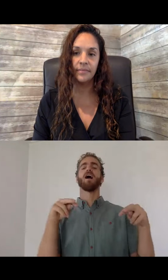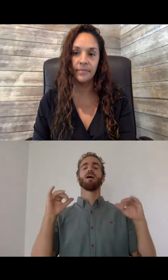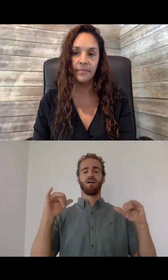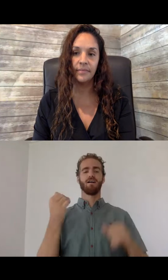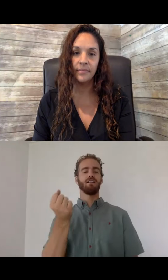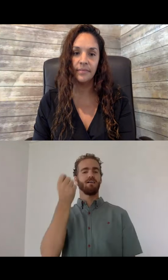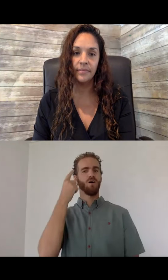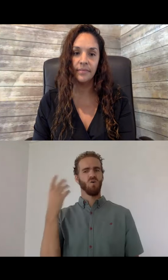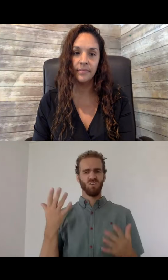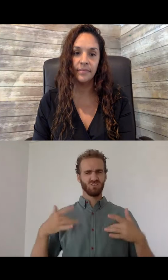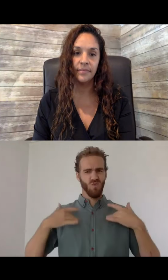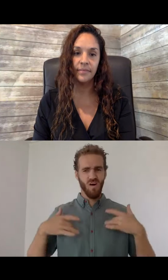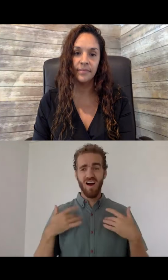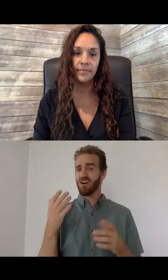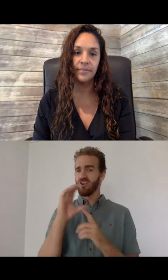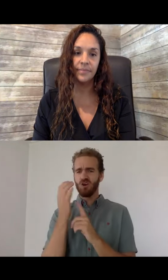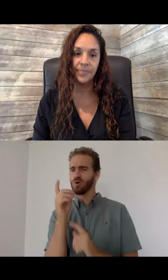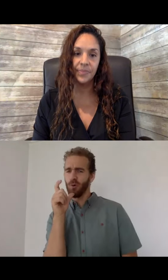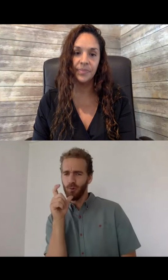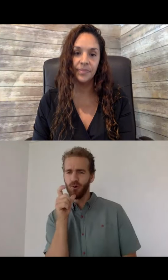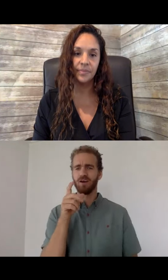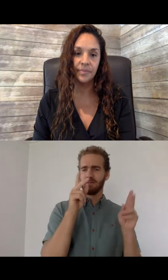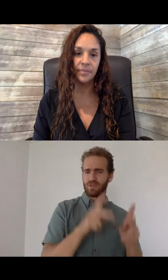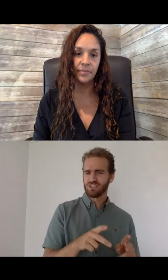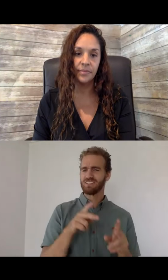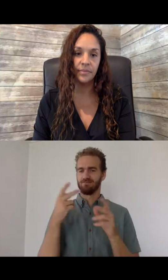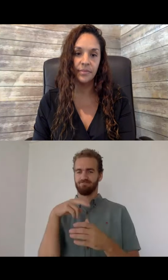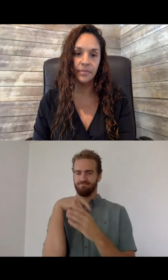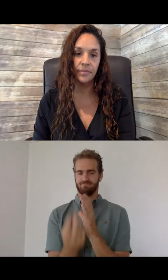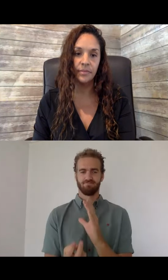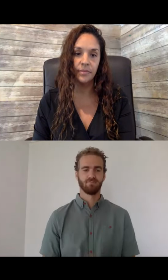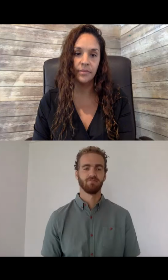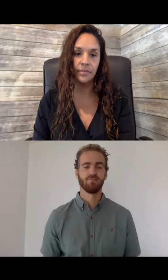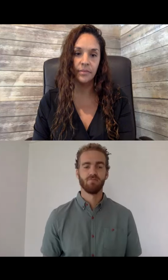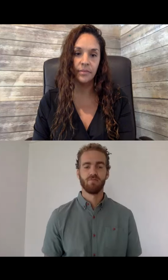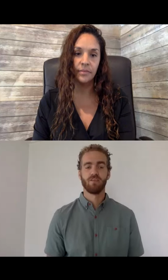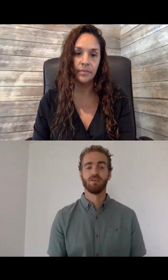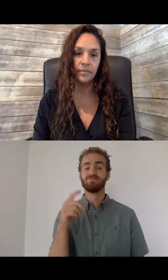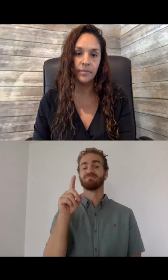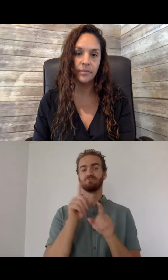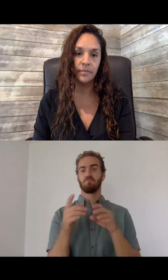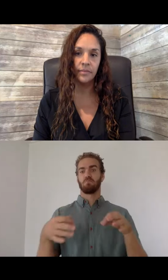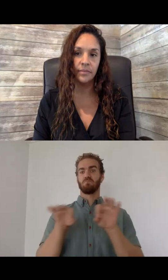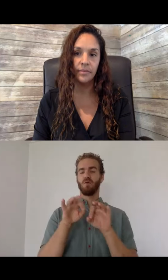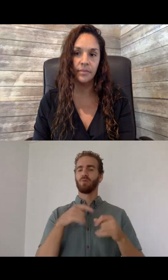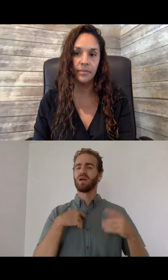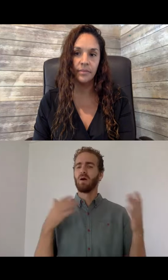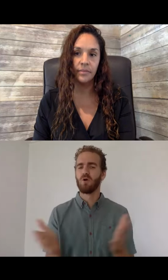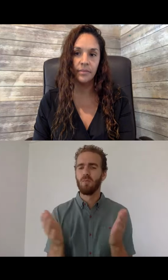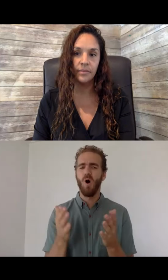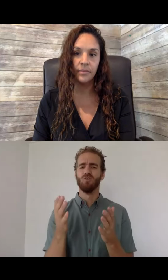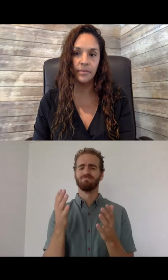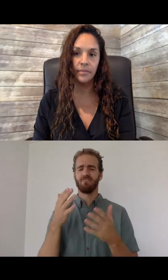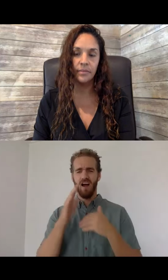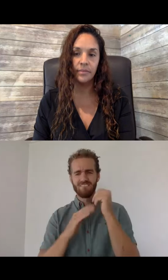where their students are coming from. So everyone knows where their students are coming from as to what's going on, who's culturally relevant in their students' lives, and